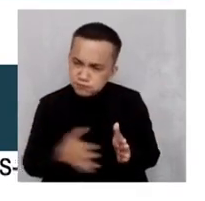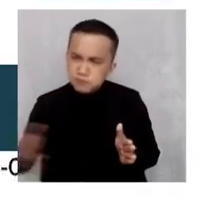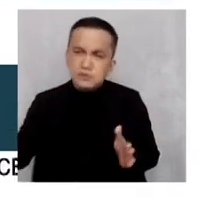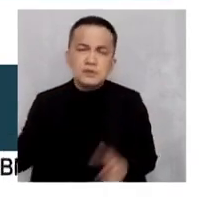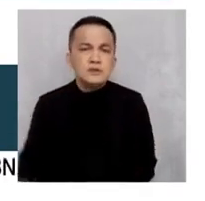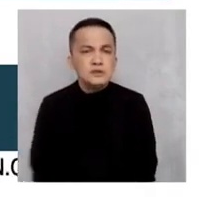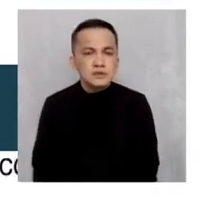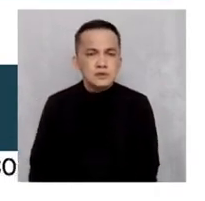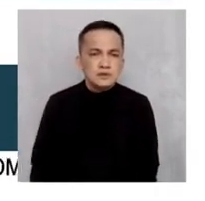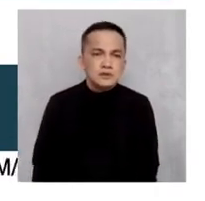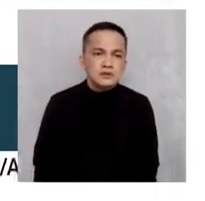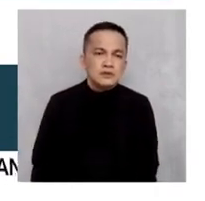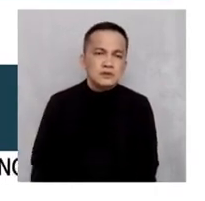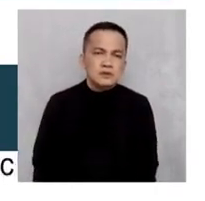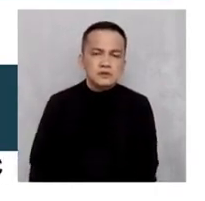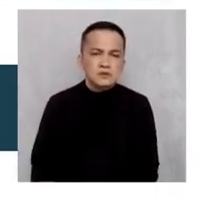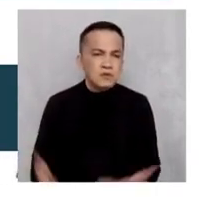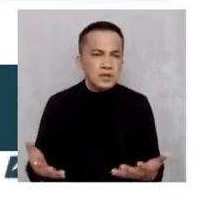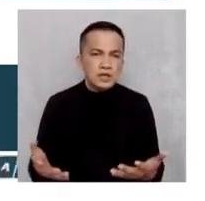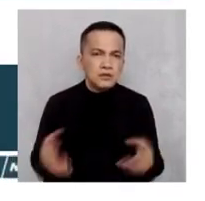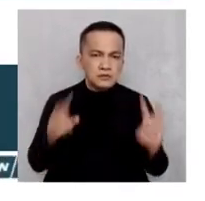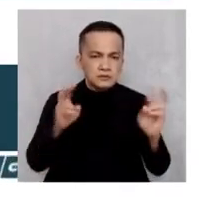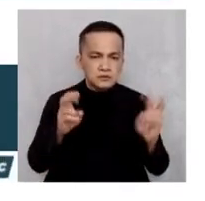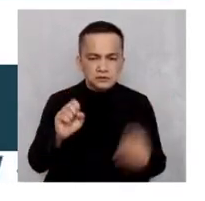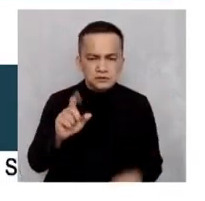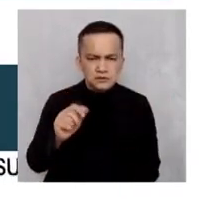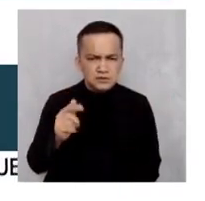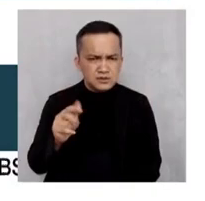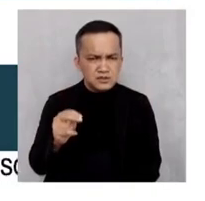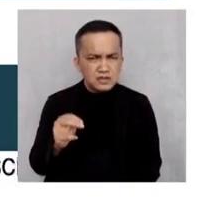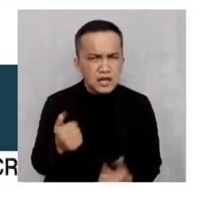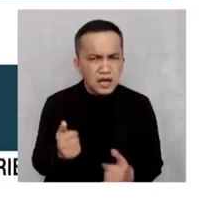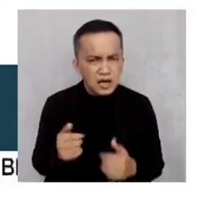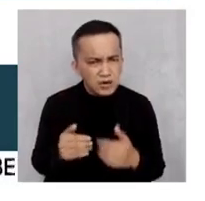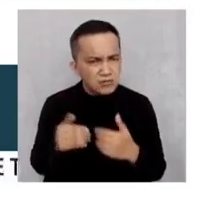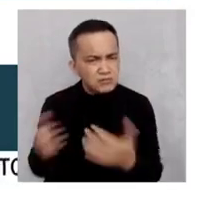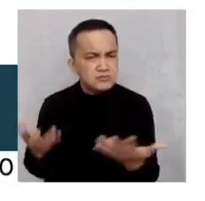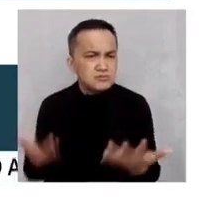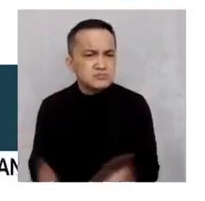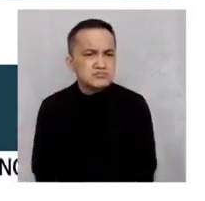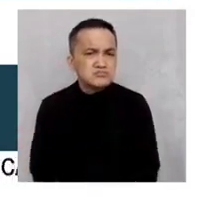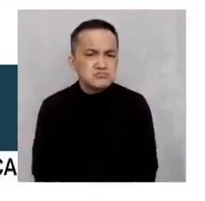Without having a slogan, how do you think they're going to go about things?